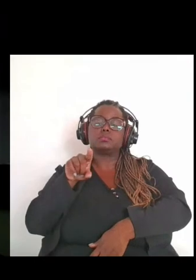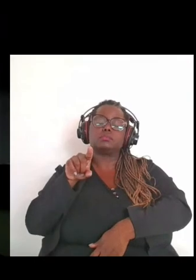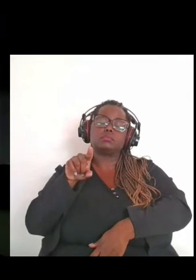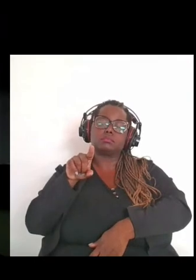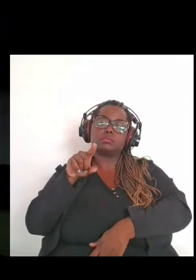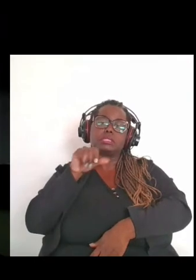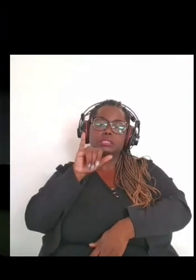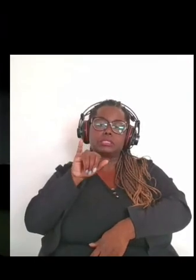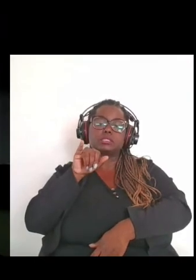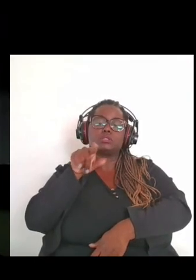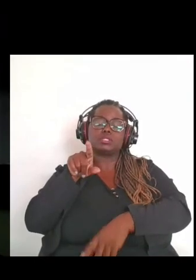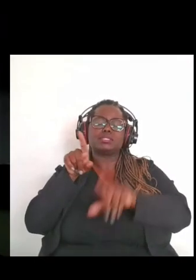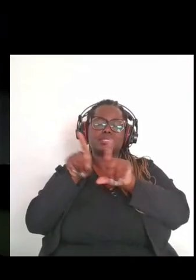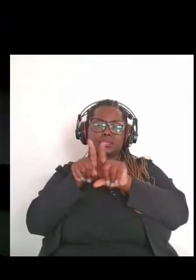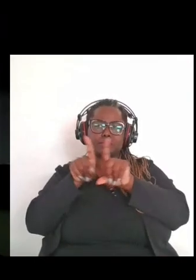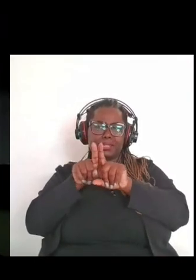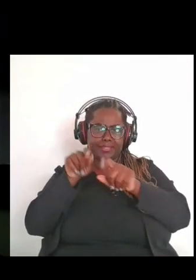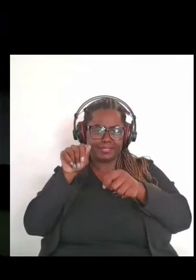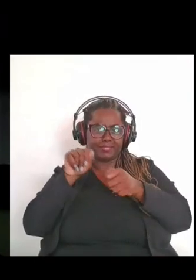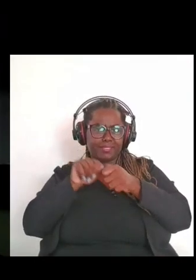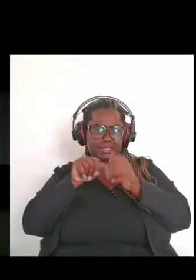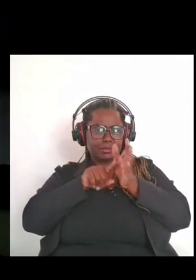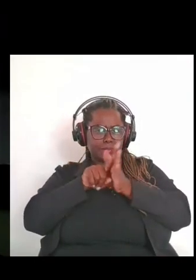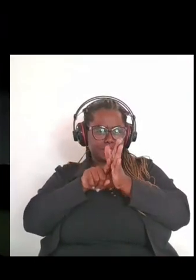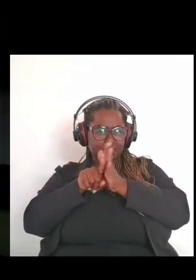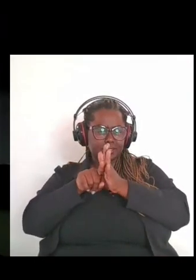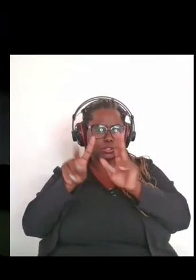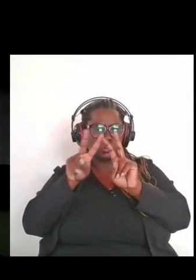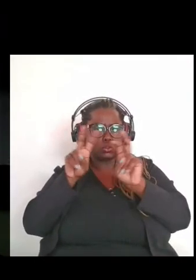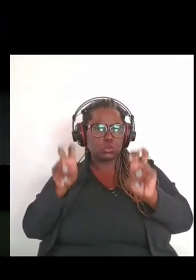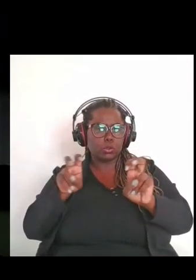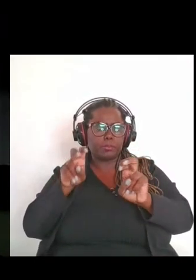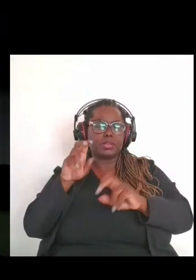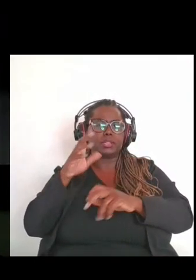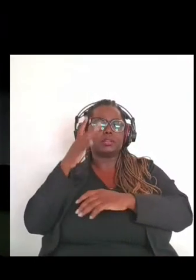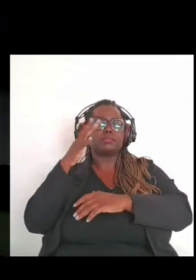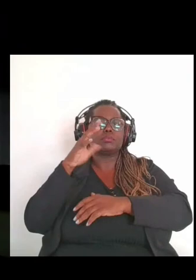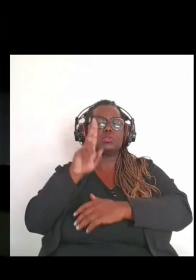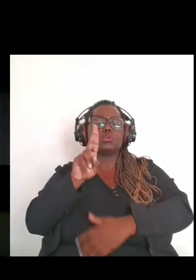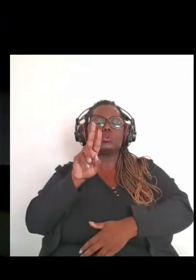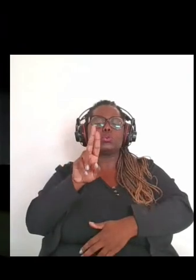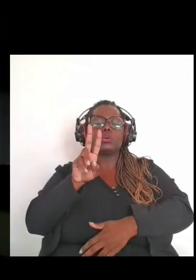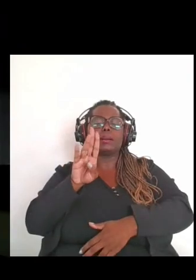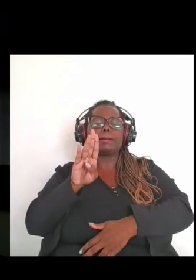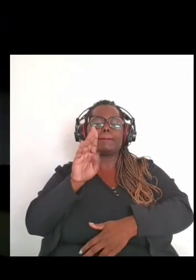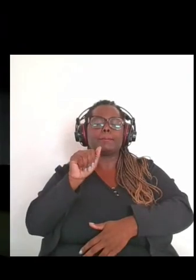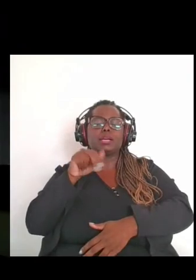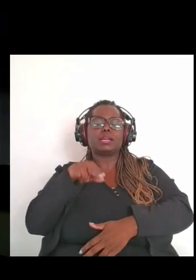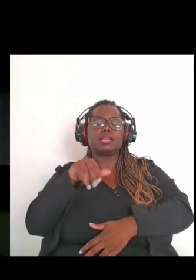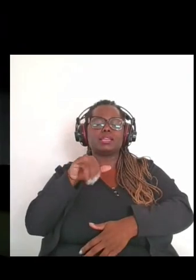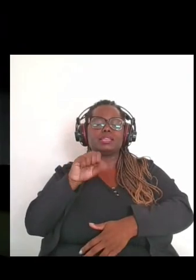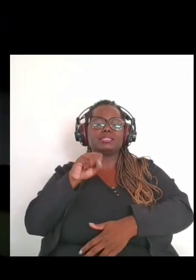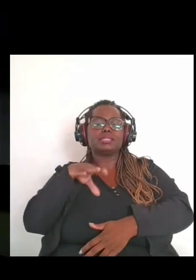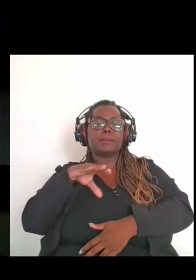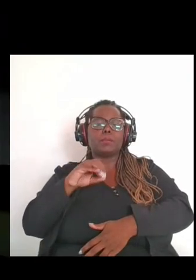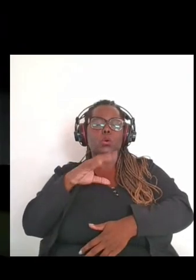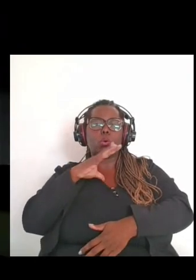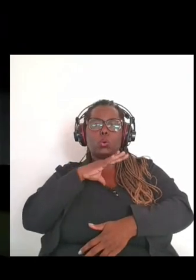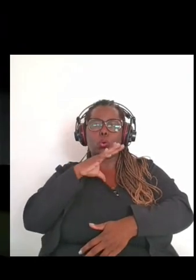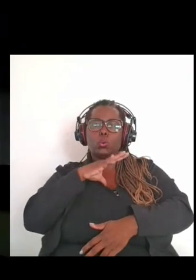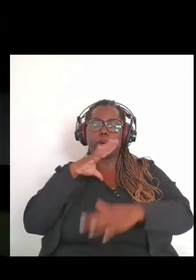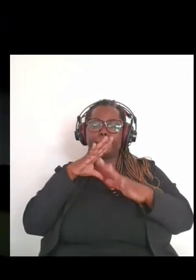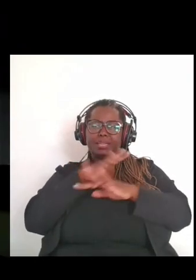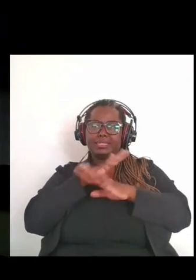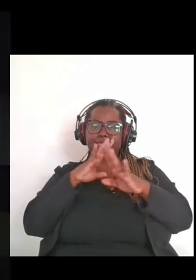if you also research urbanism and the relationships between the different spaces in